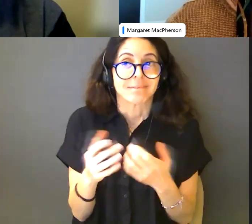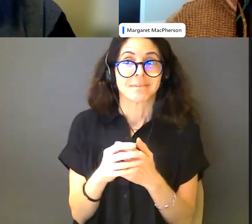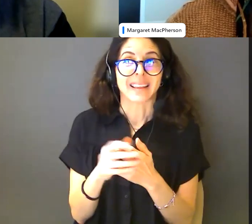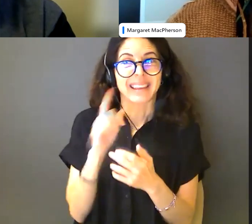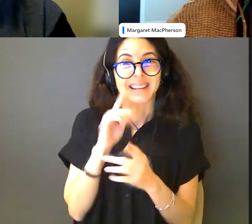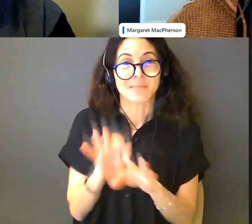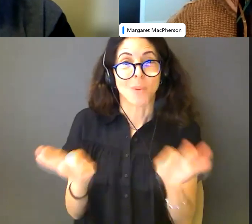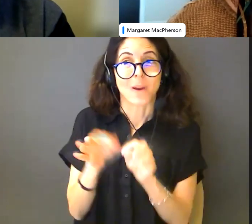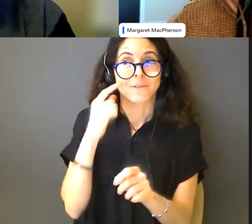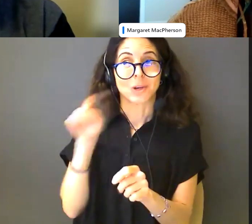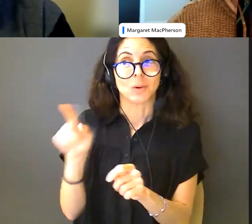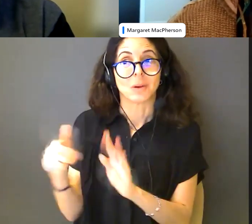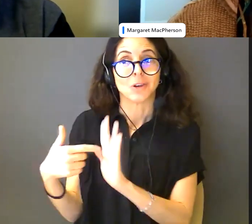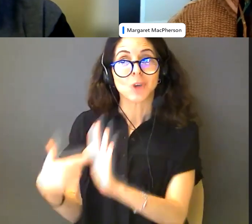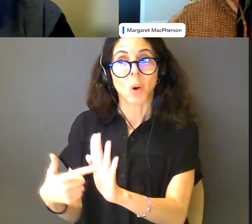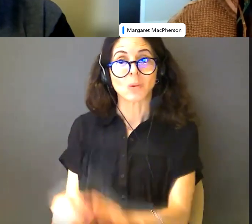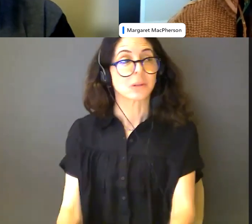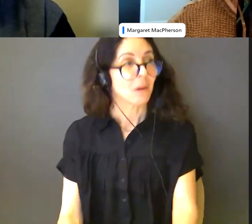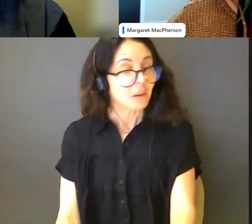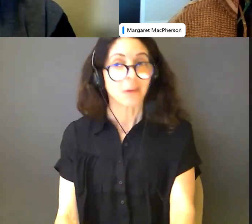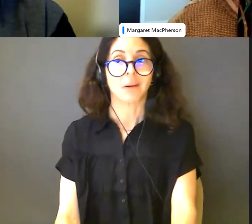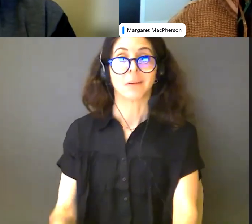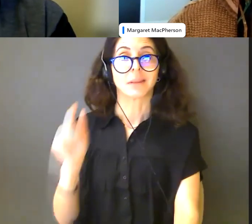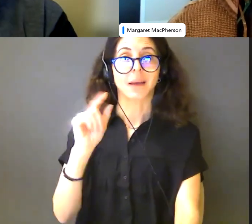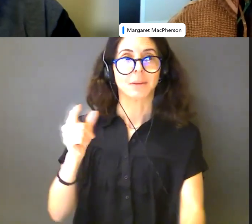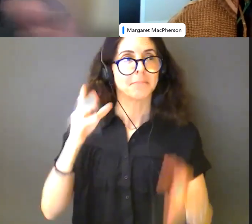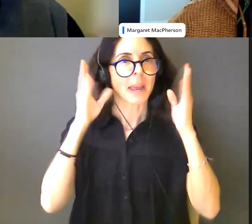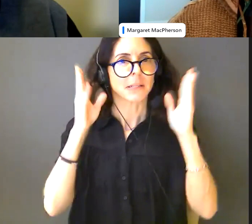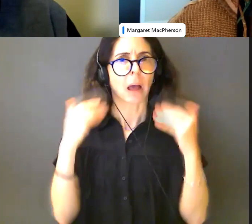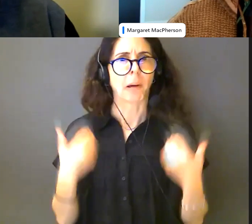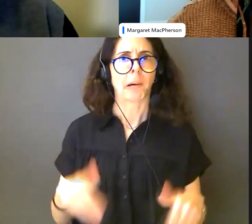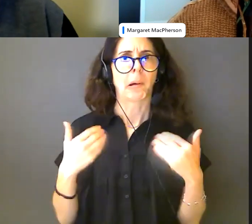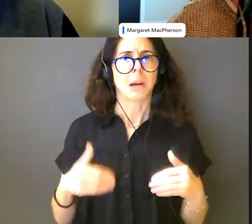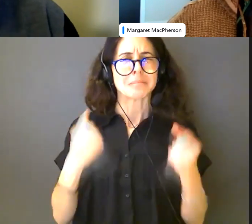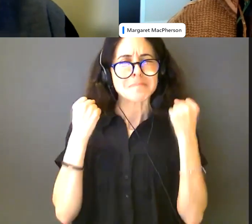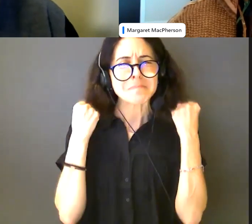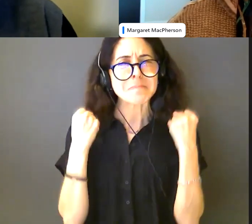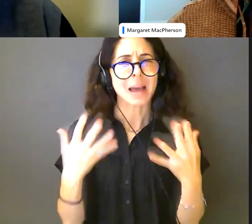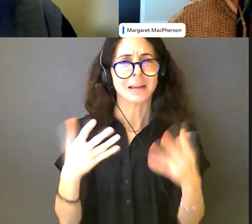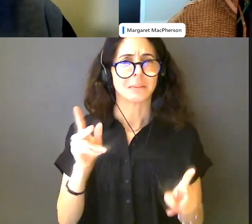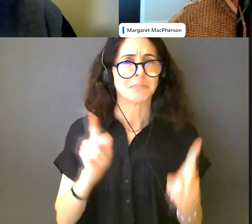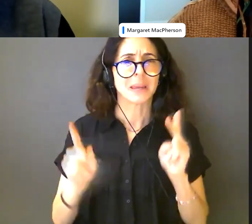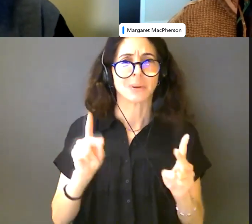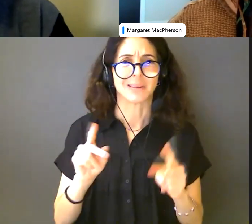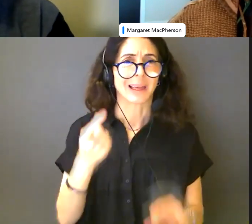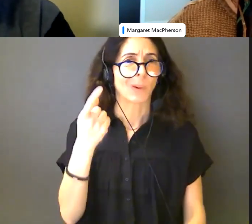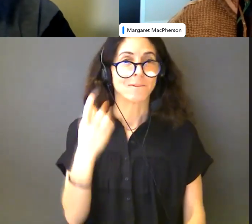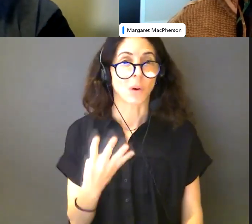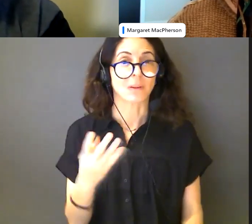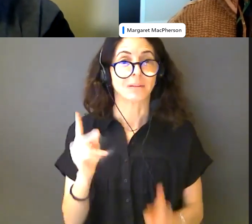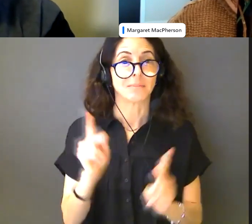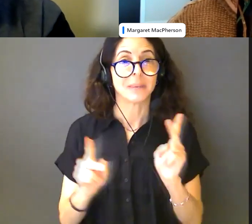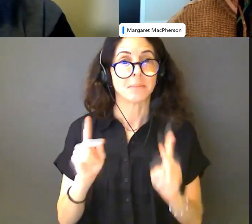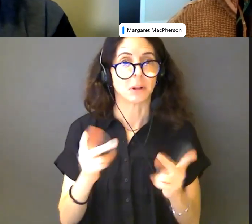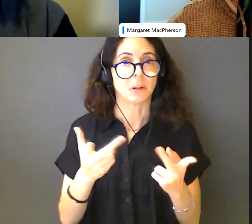to show that you are paying attention to the huge demographic of almost half, a quarter of the population of